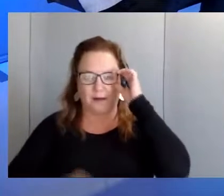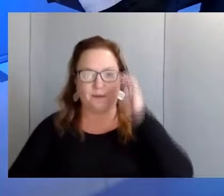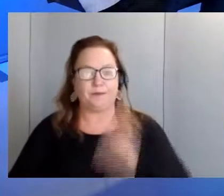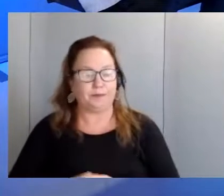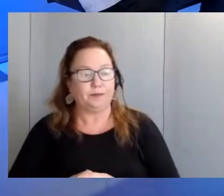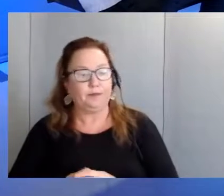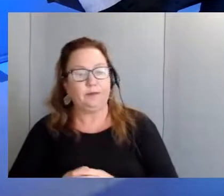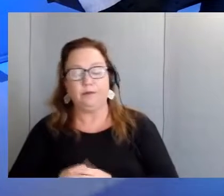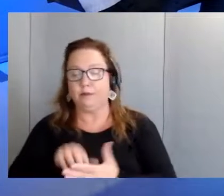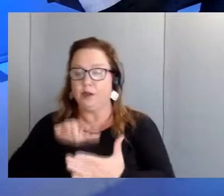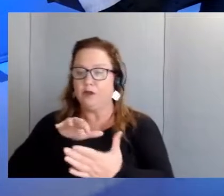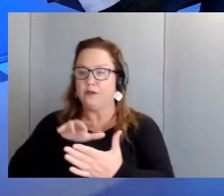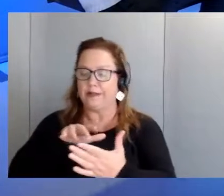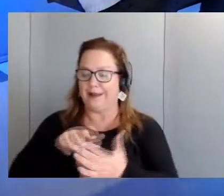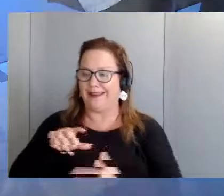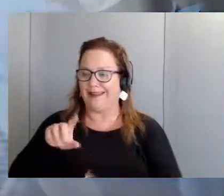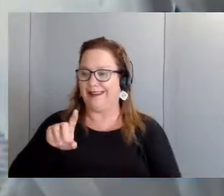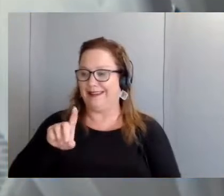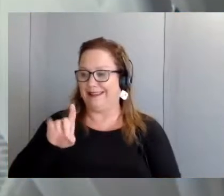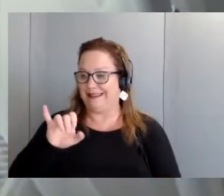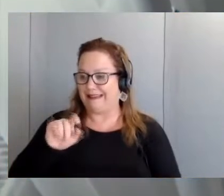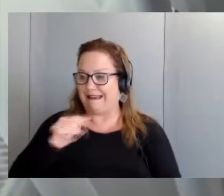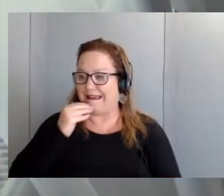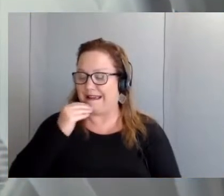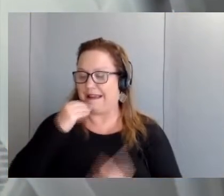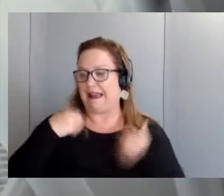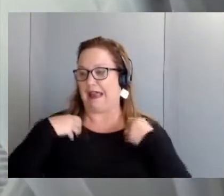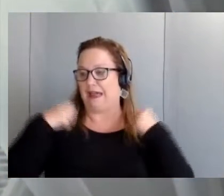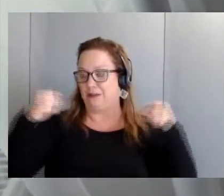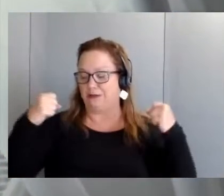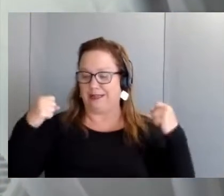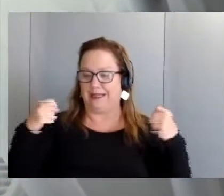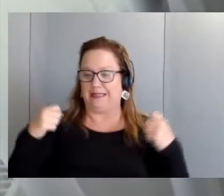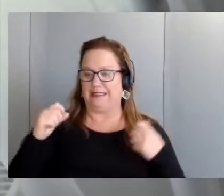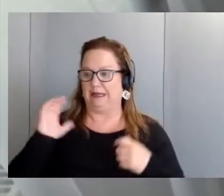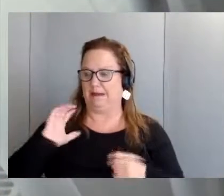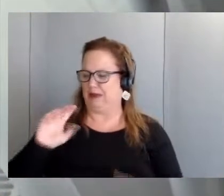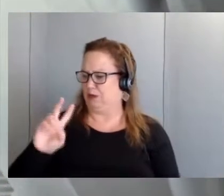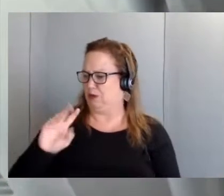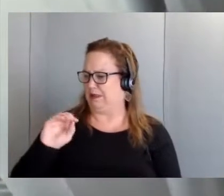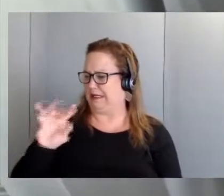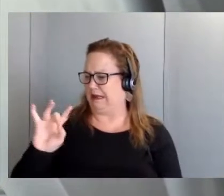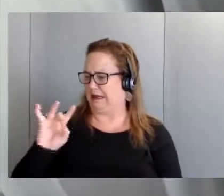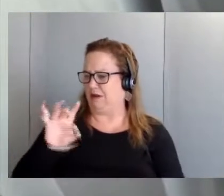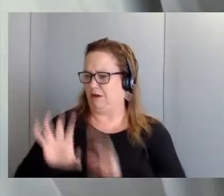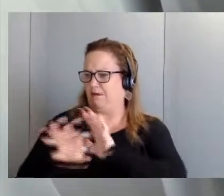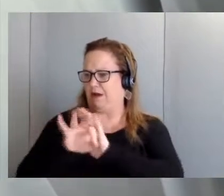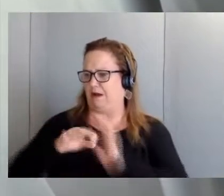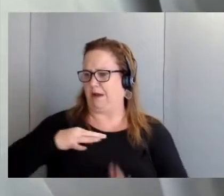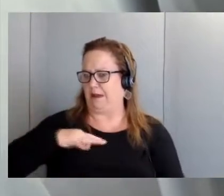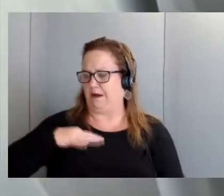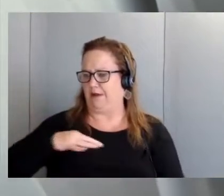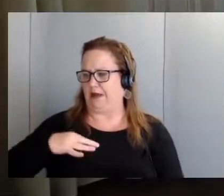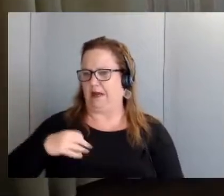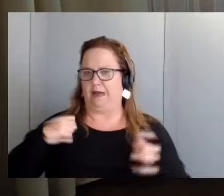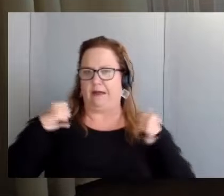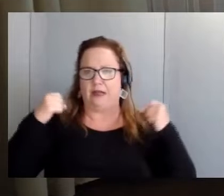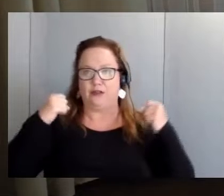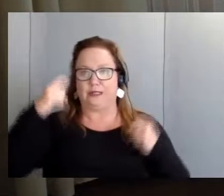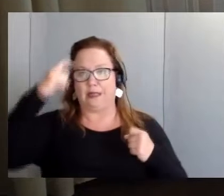of diet and exercise on Alzheimer's, and as far back as 2008, I believe, you discovered benefits of exercise on the